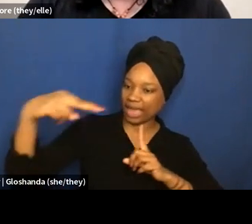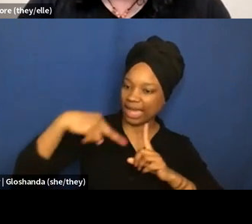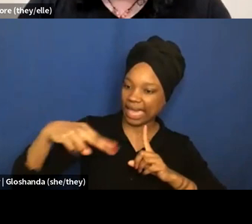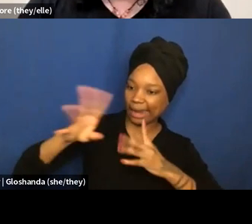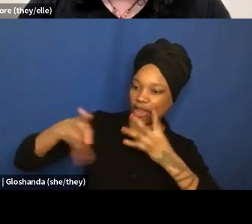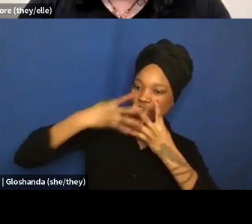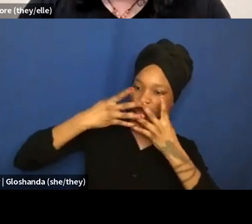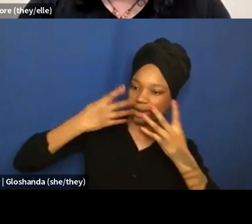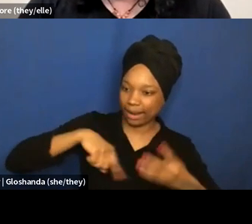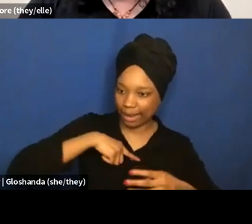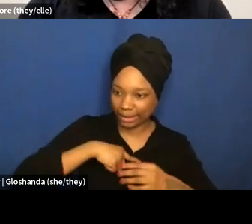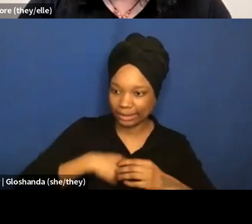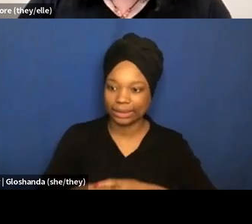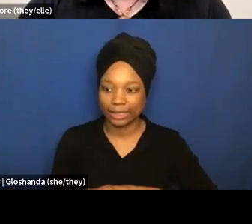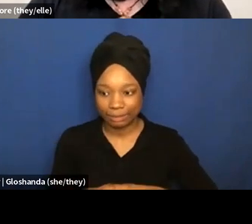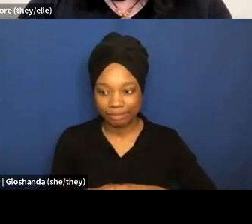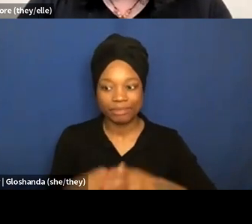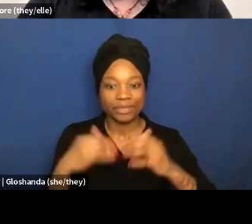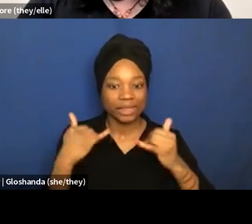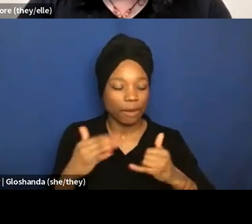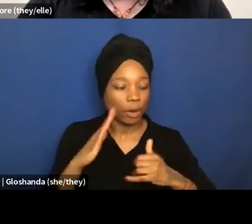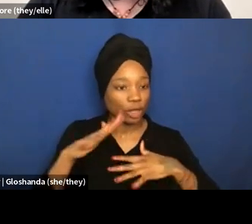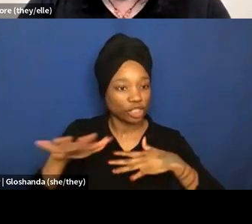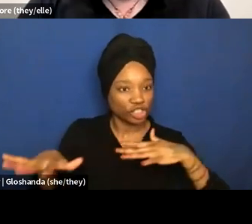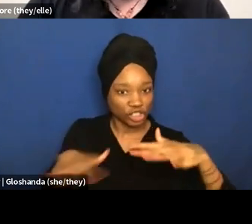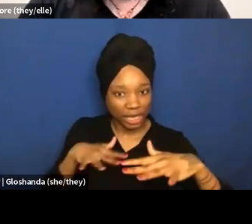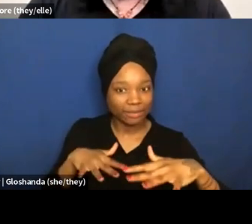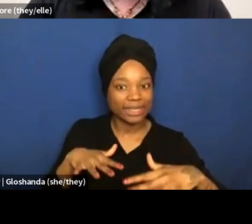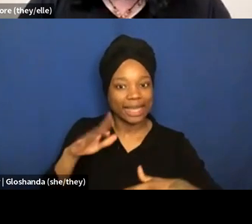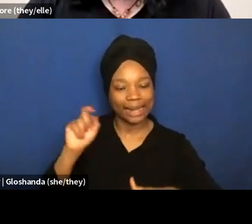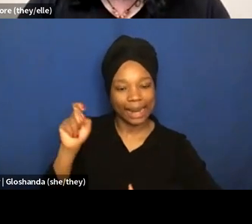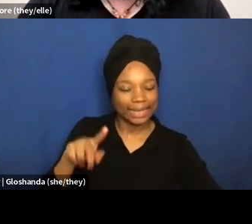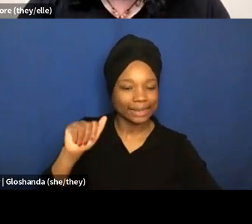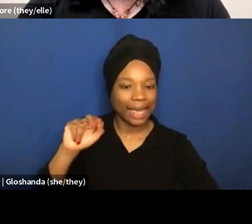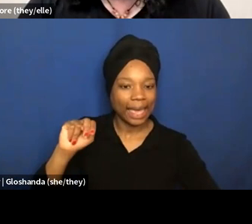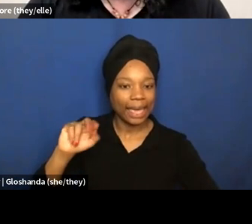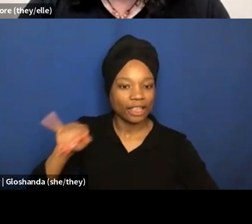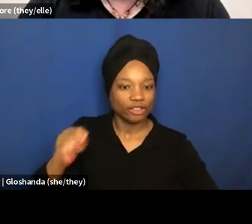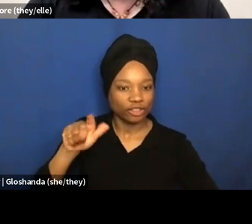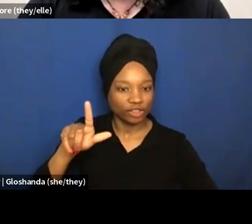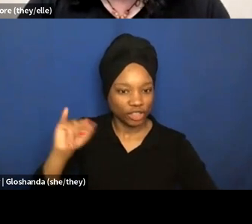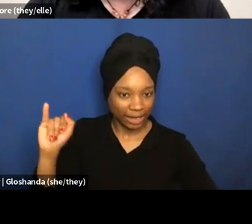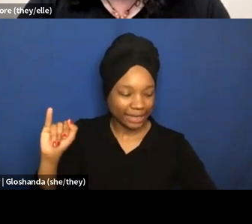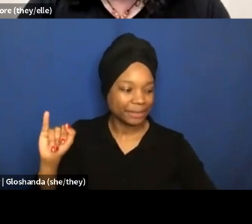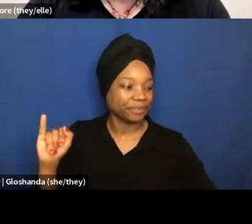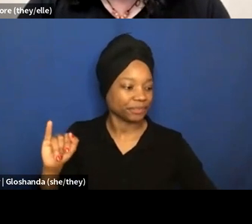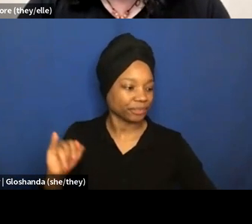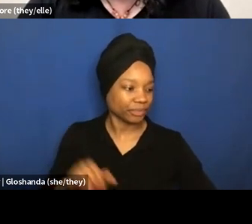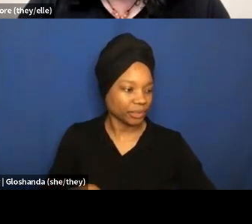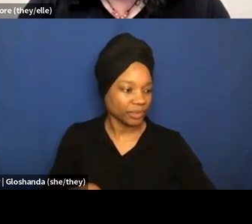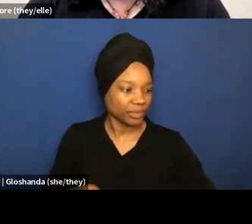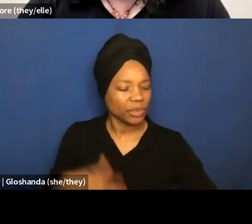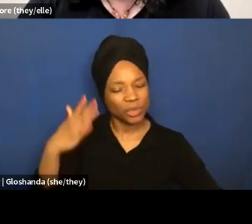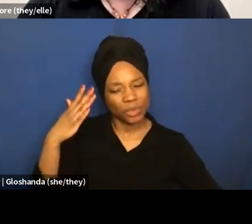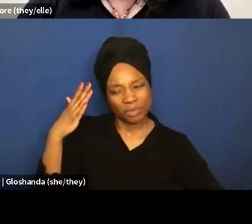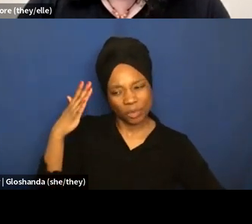we are going to shift and ask Anjali, why is it important that we have people building outside the